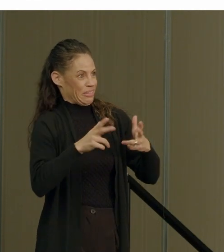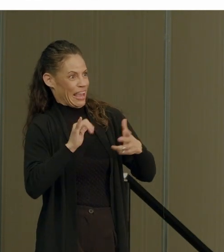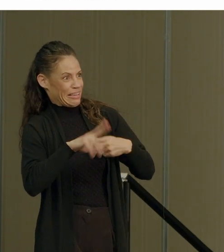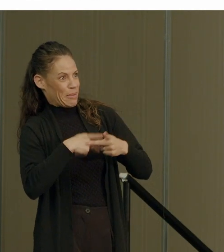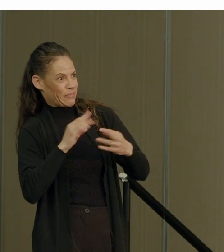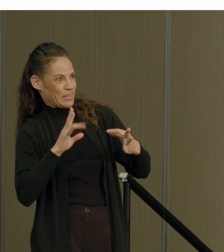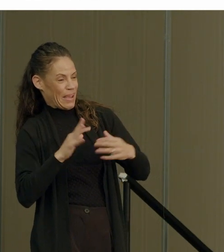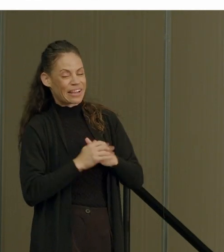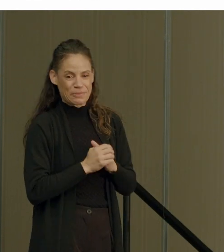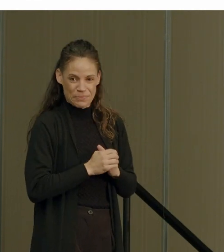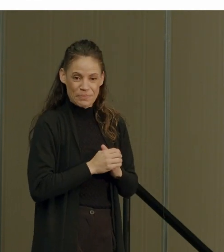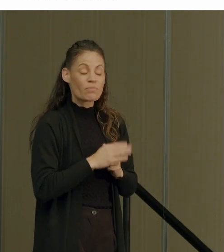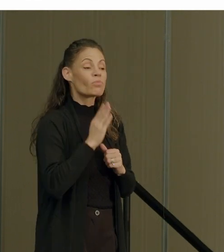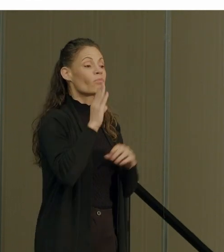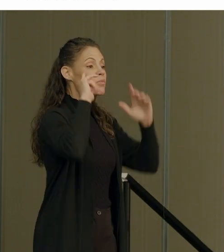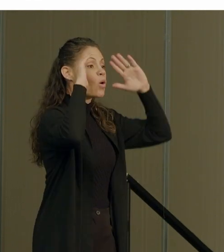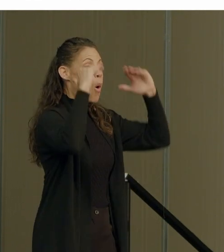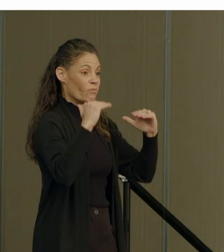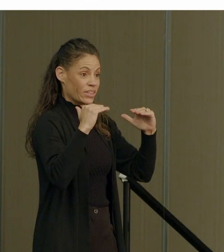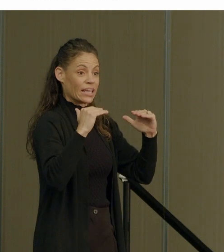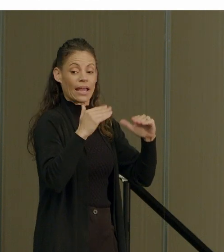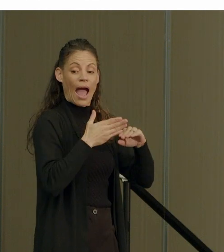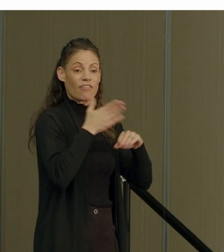And hopefully we'll hear more once you try it.